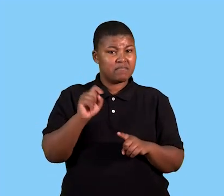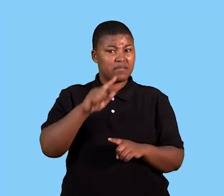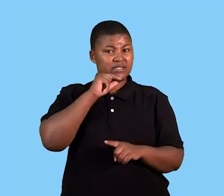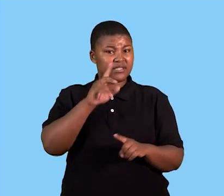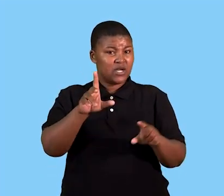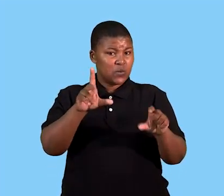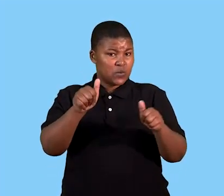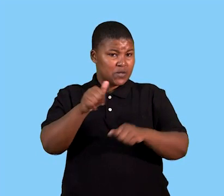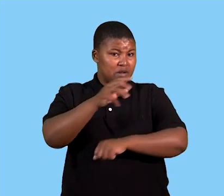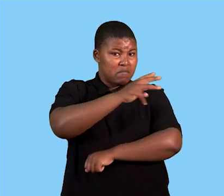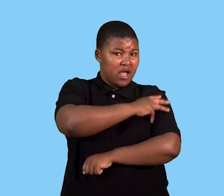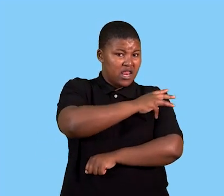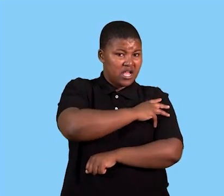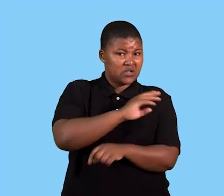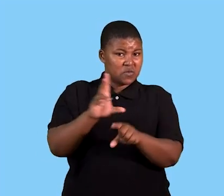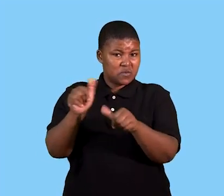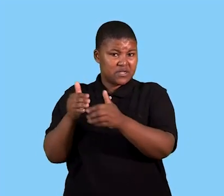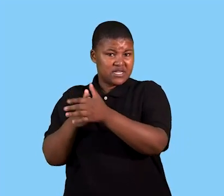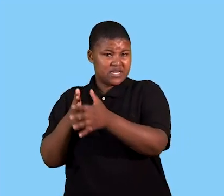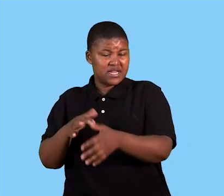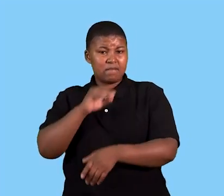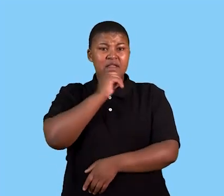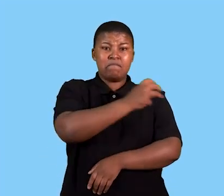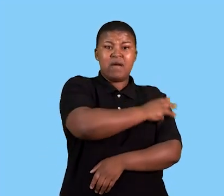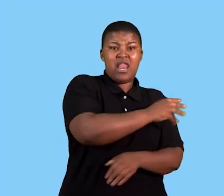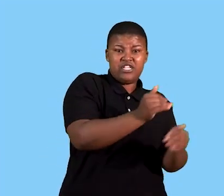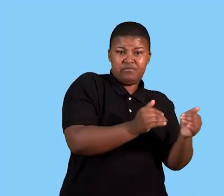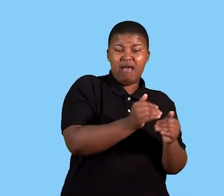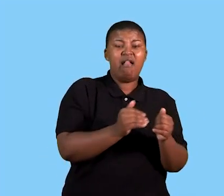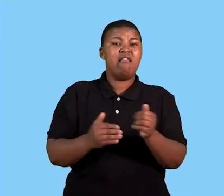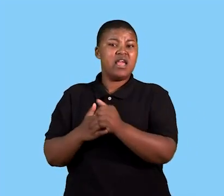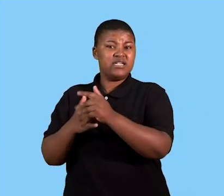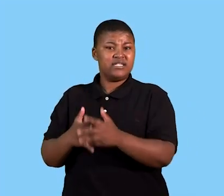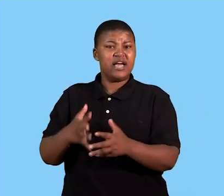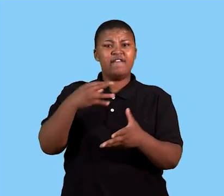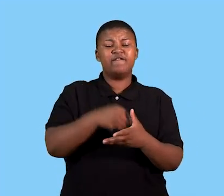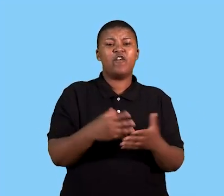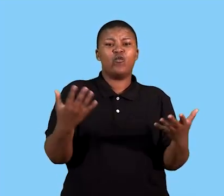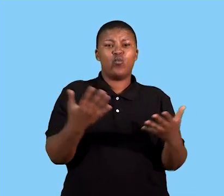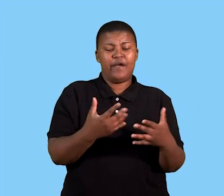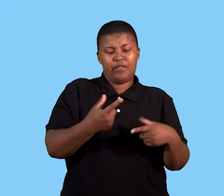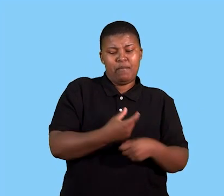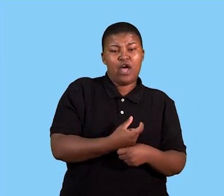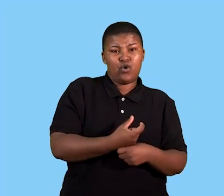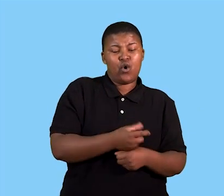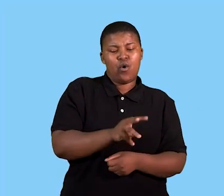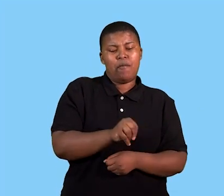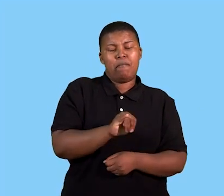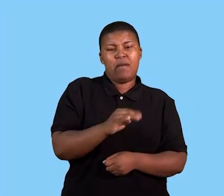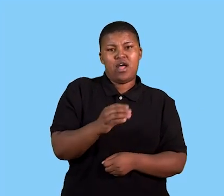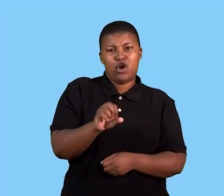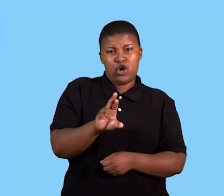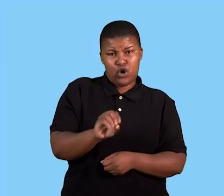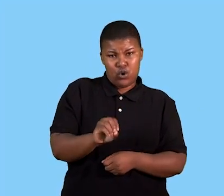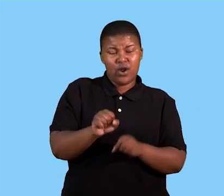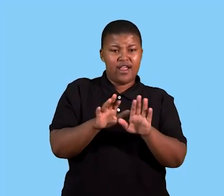to manager and leader, which is management and leadership. And these are both in the micro